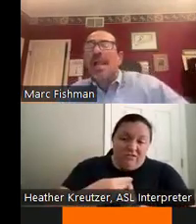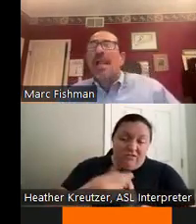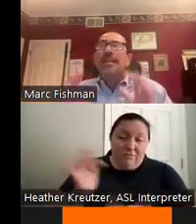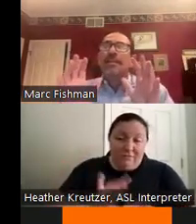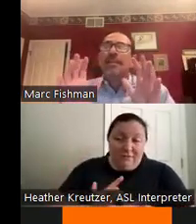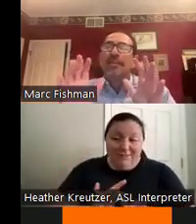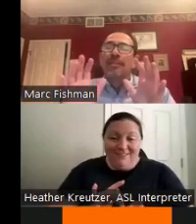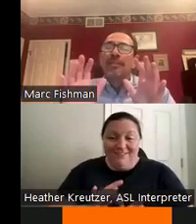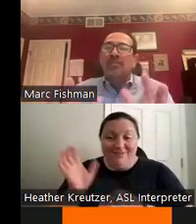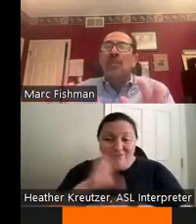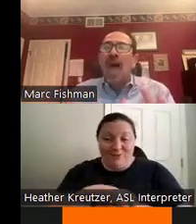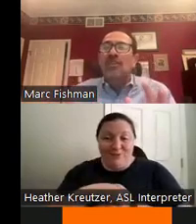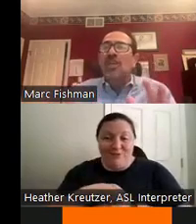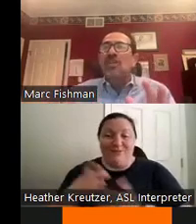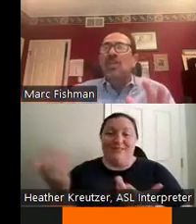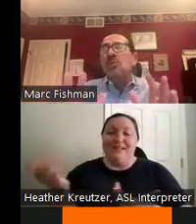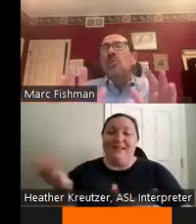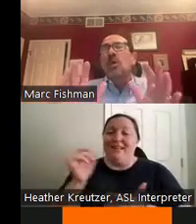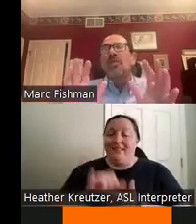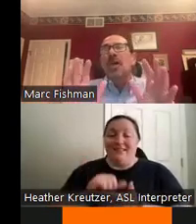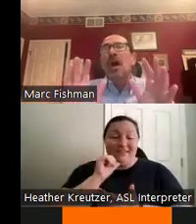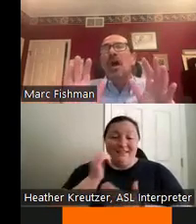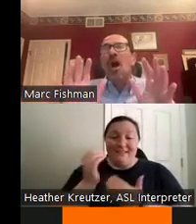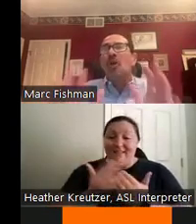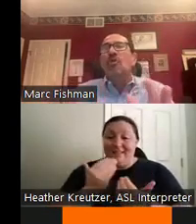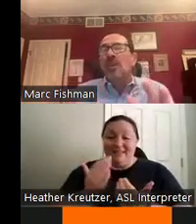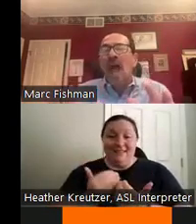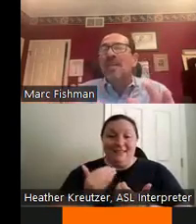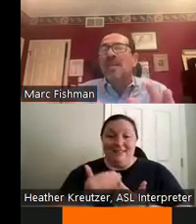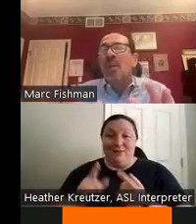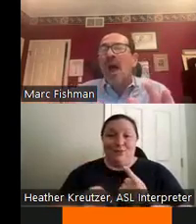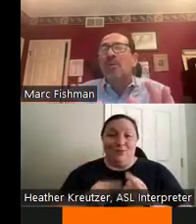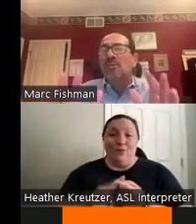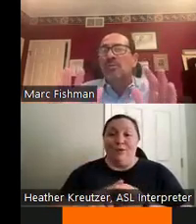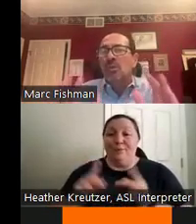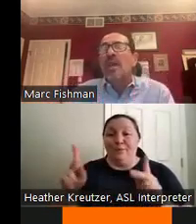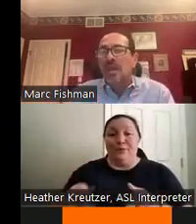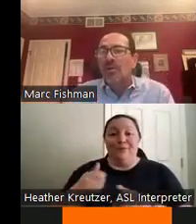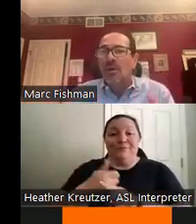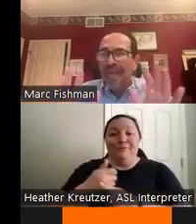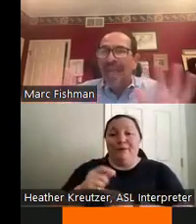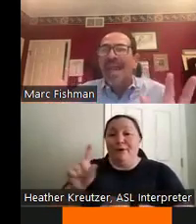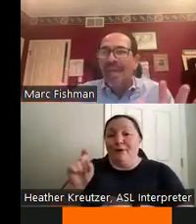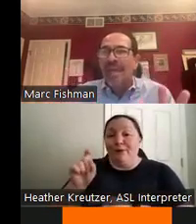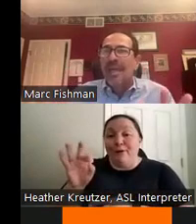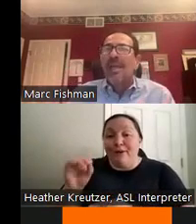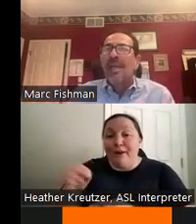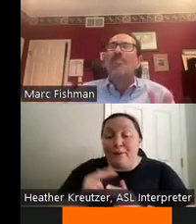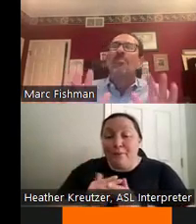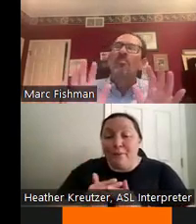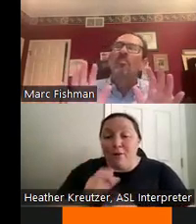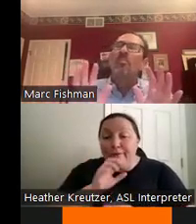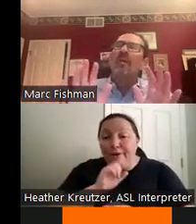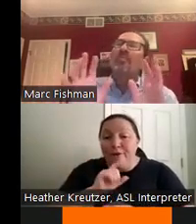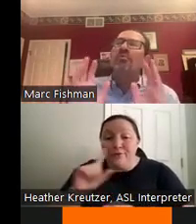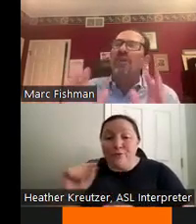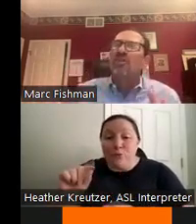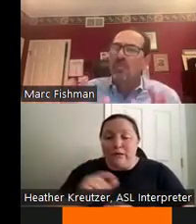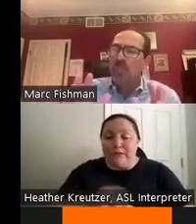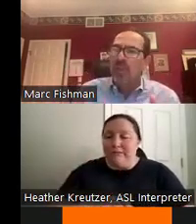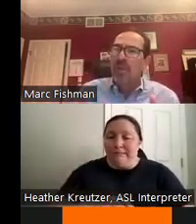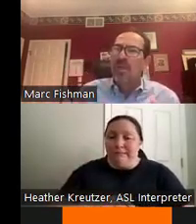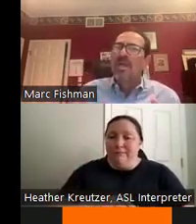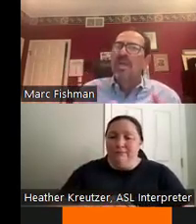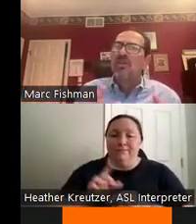in. That's not as easy with a 190-pound 20-year-old. I get it. But